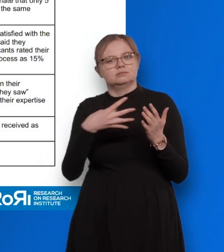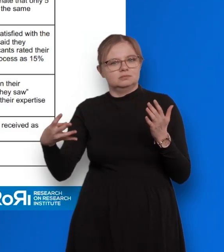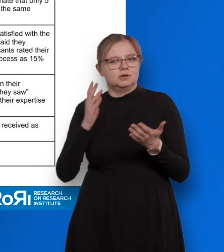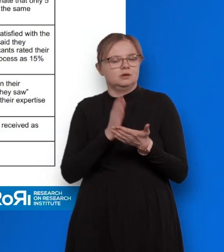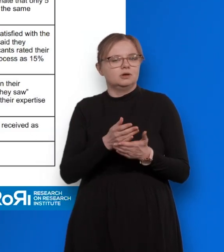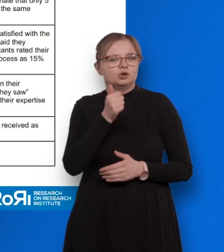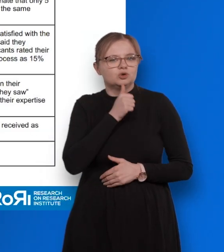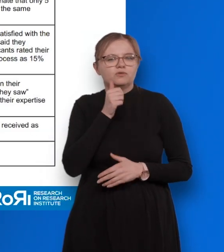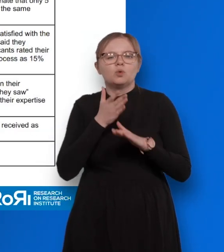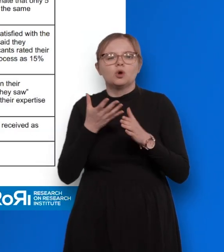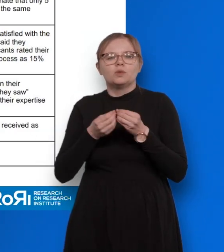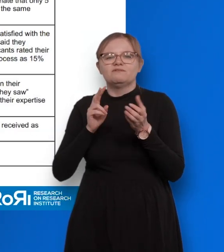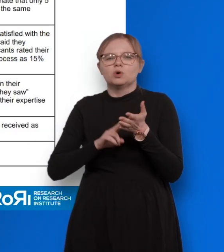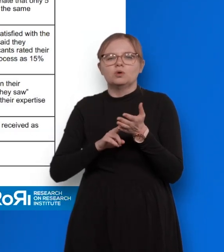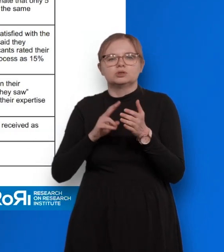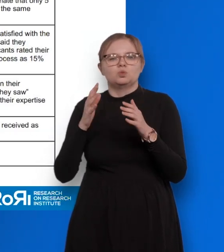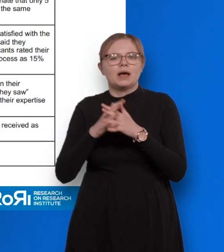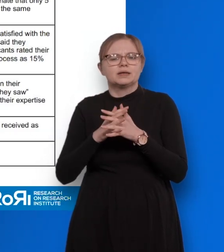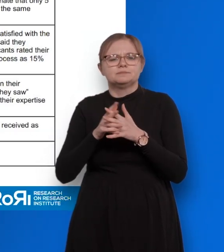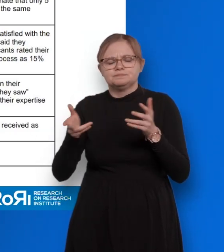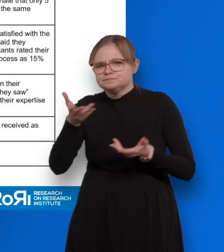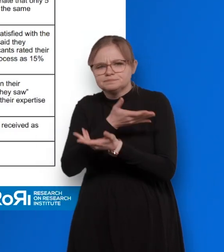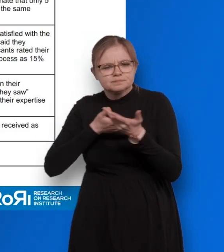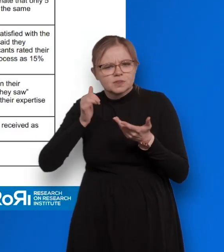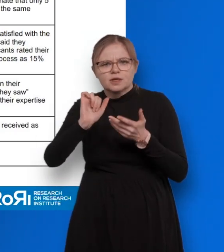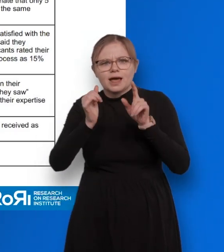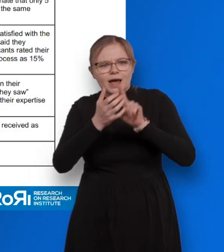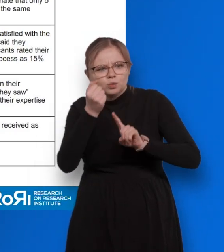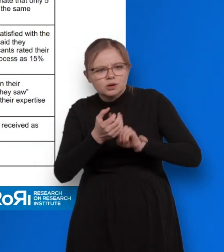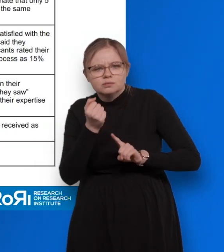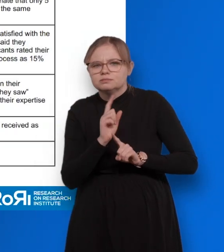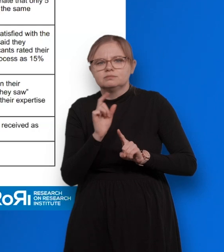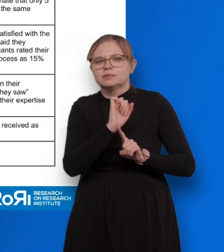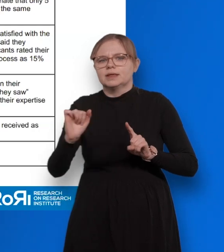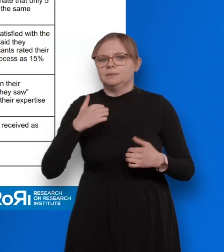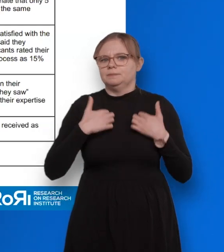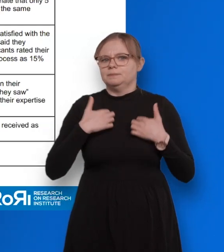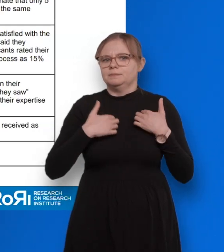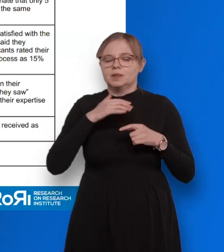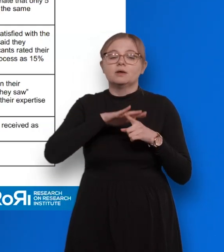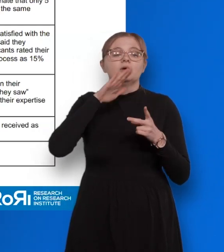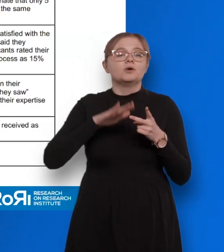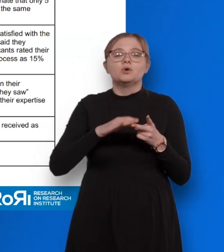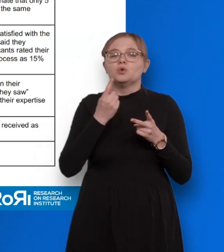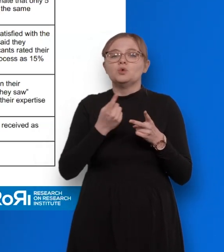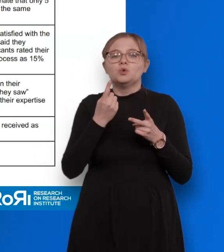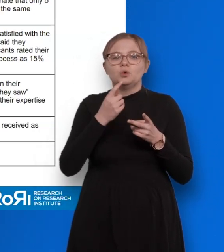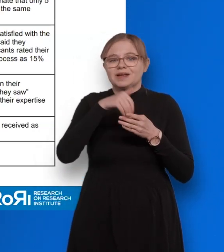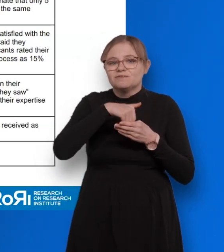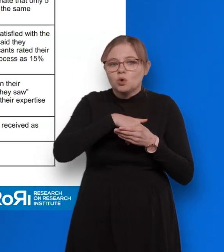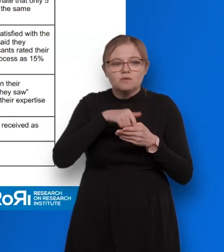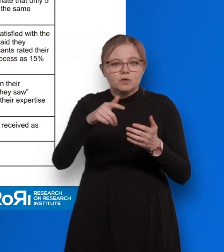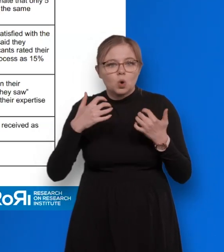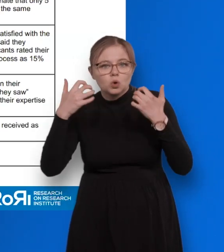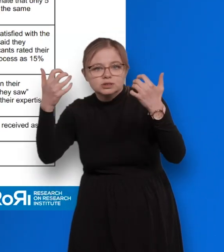found was quite useful, where we worked with them to talk about what the different outcomes they would be interested in, who they concerned,